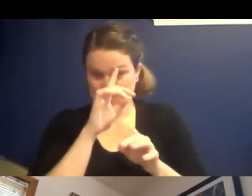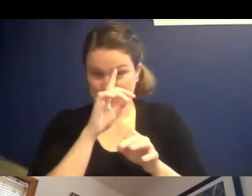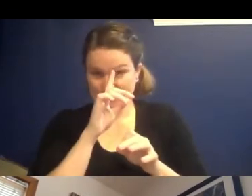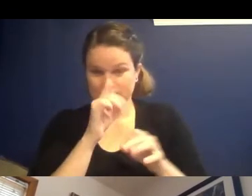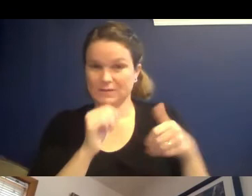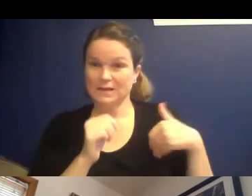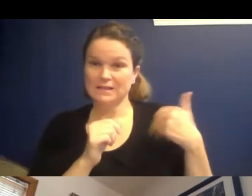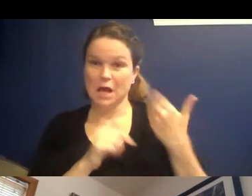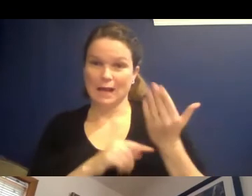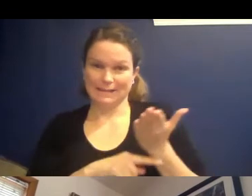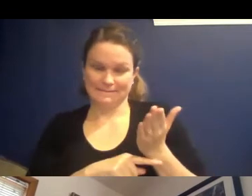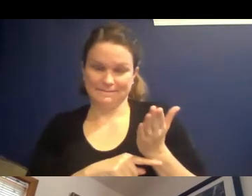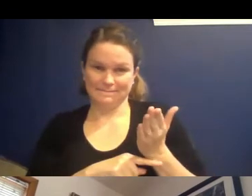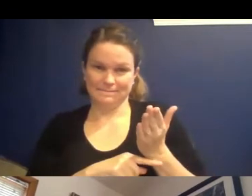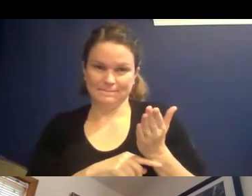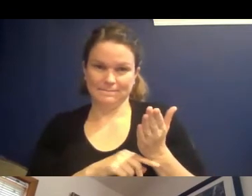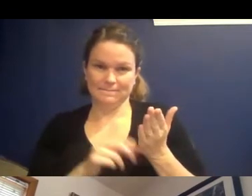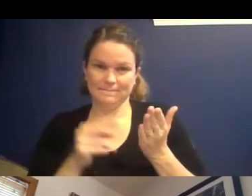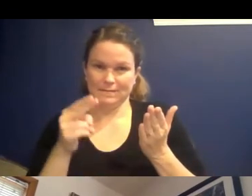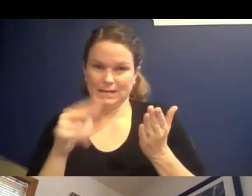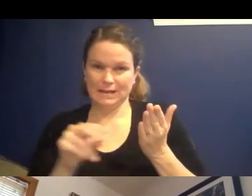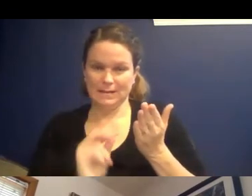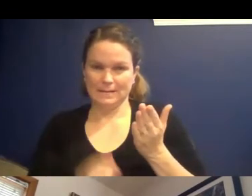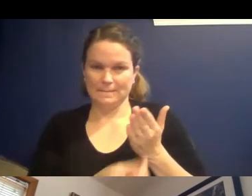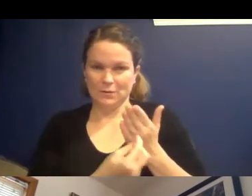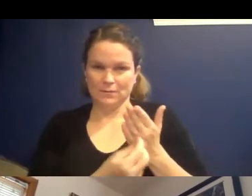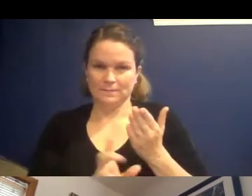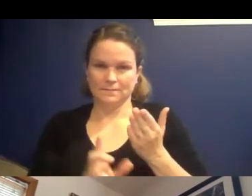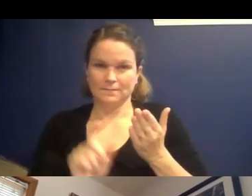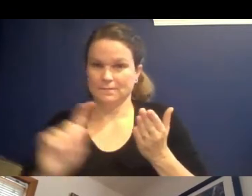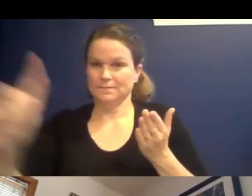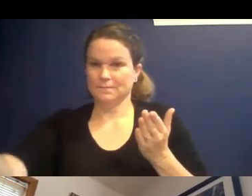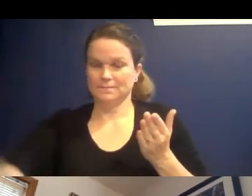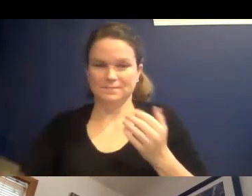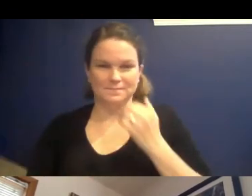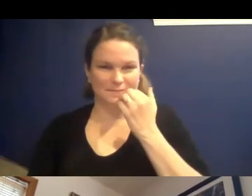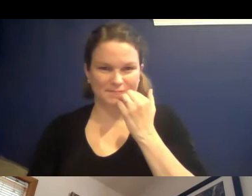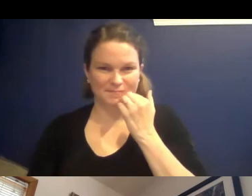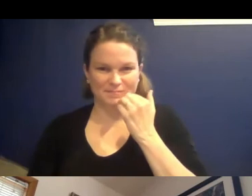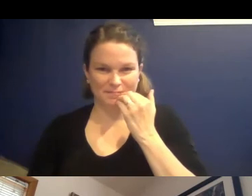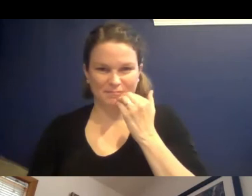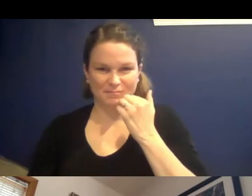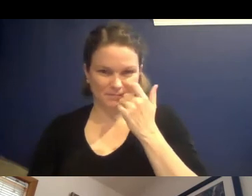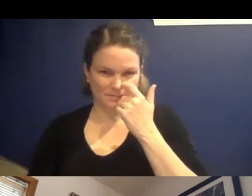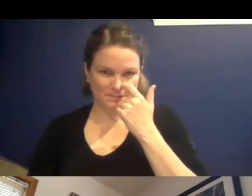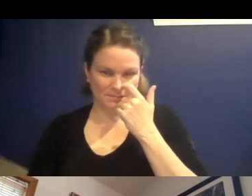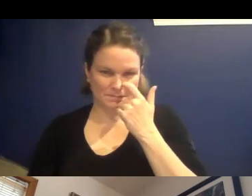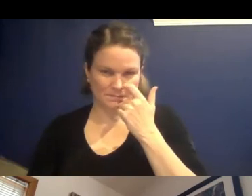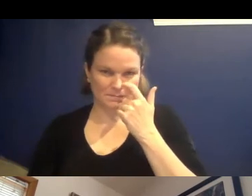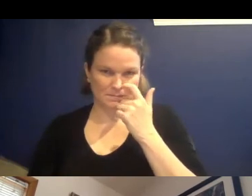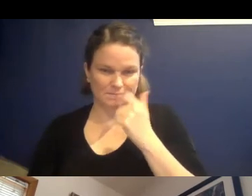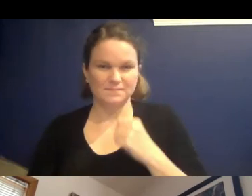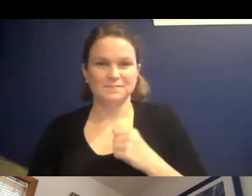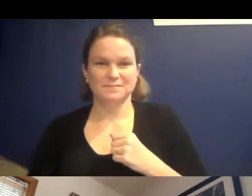milkweed plant, and she's laying one egg underneath a leaf, and then she's flying far away to lay another egg.